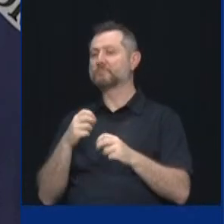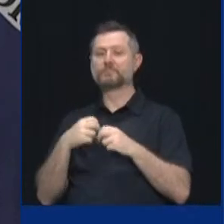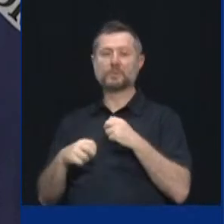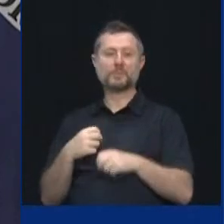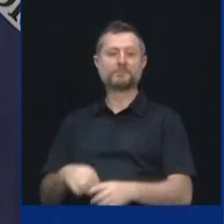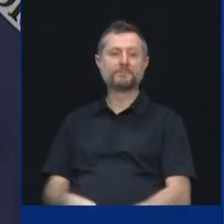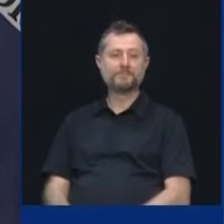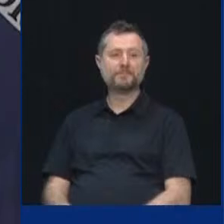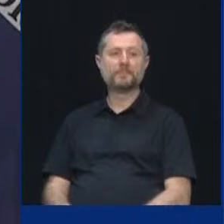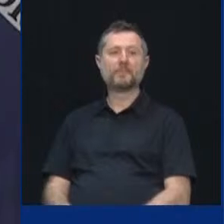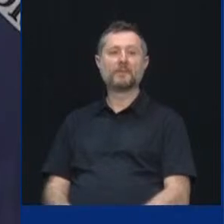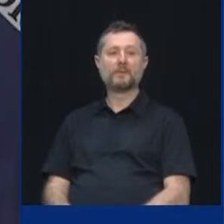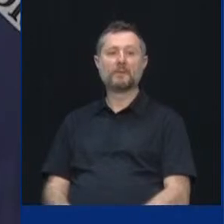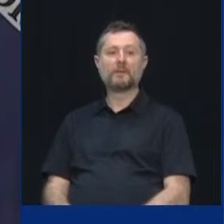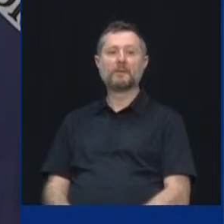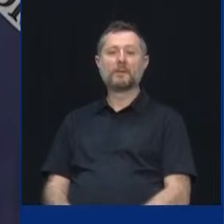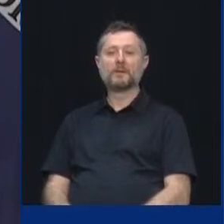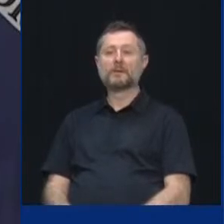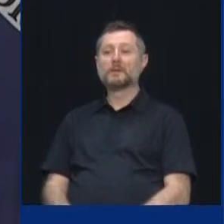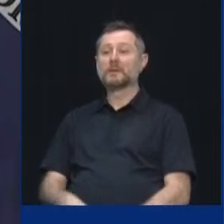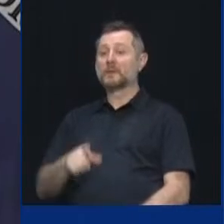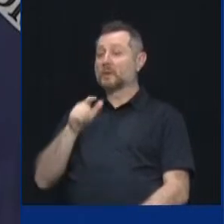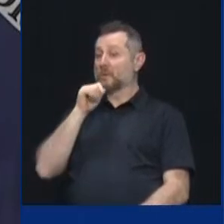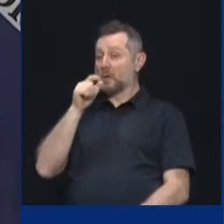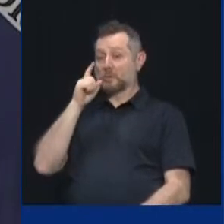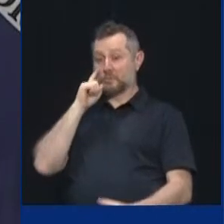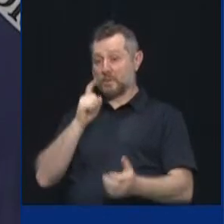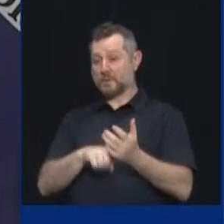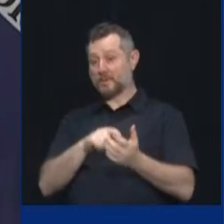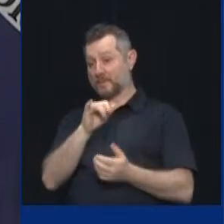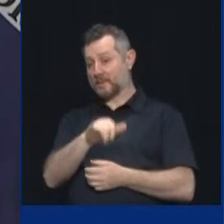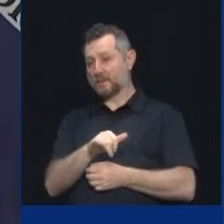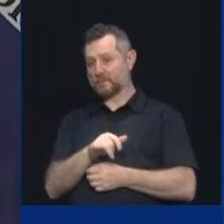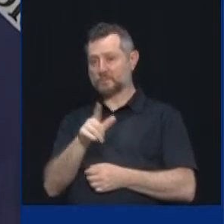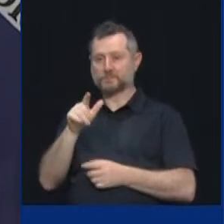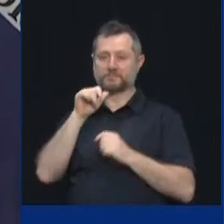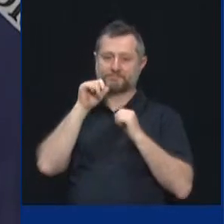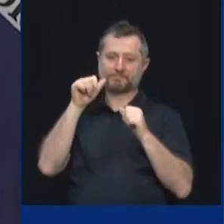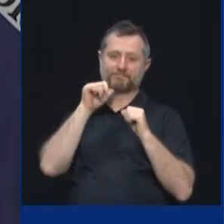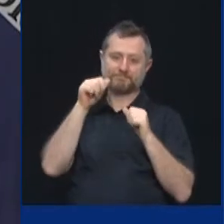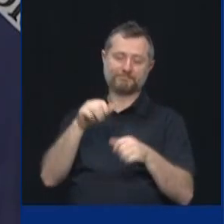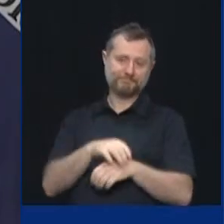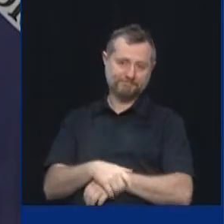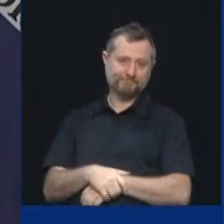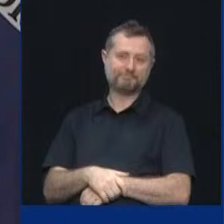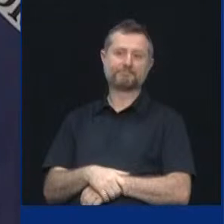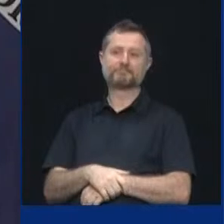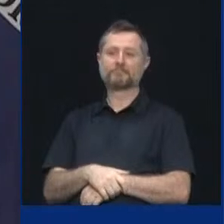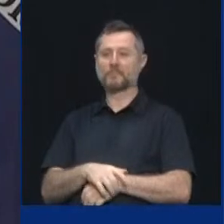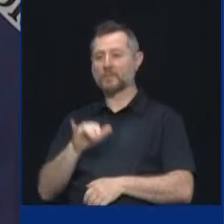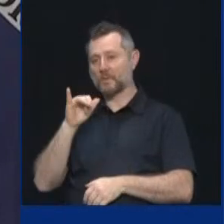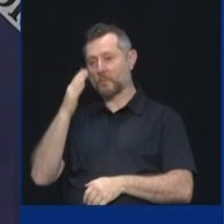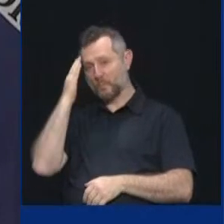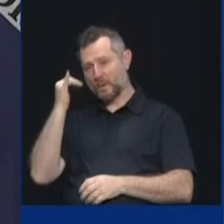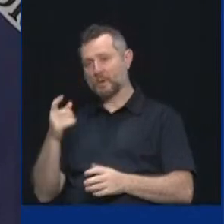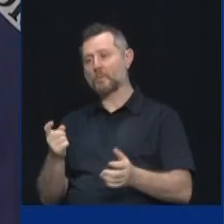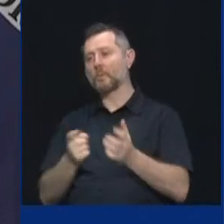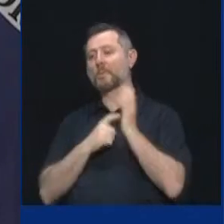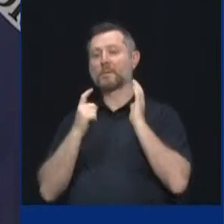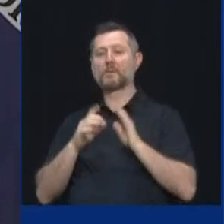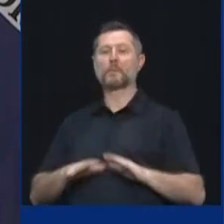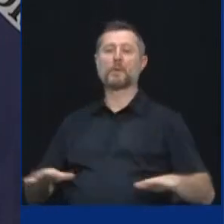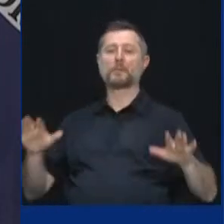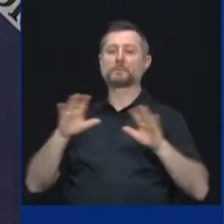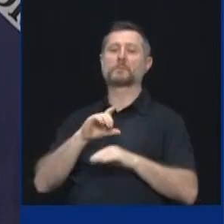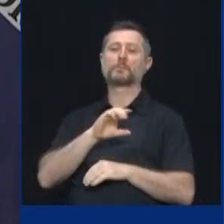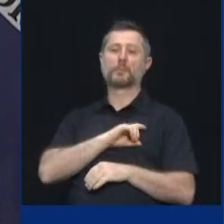You're in denial if you don't see that issue. That's why I required every police department and jurisdiction in this state